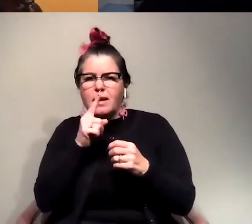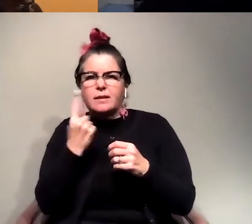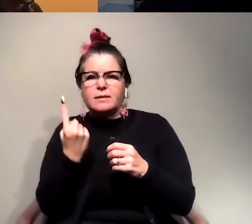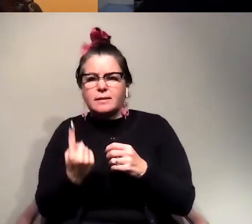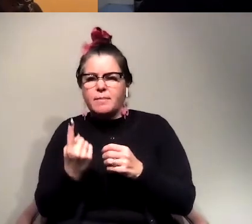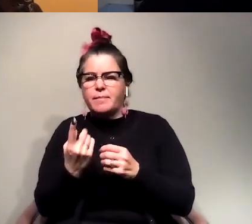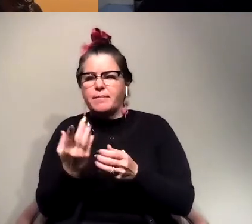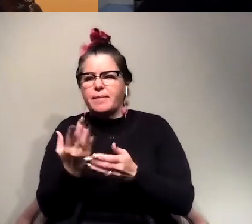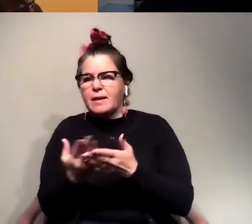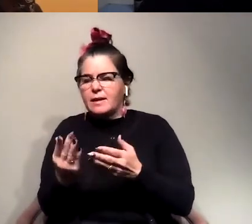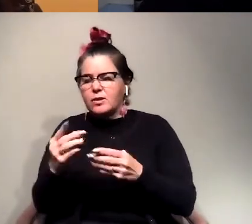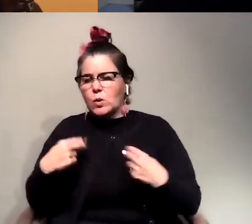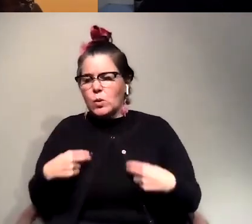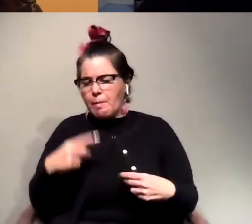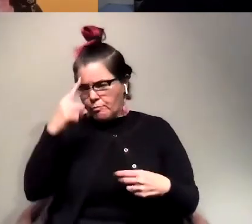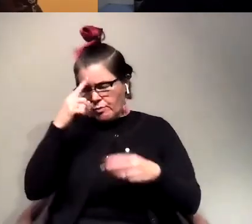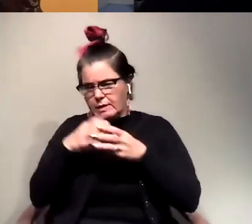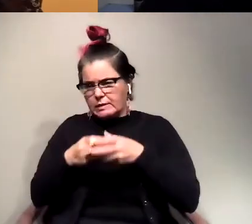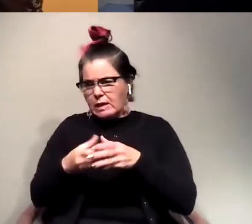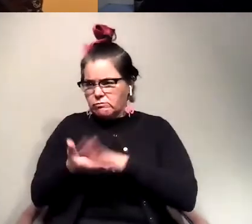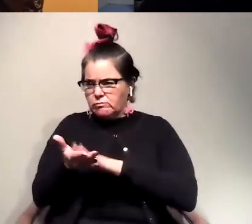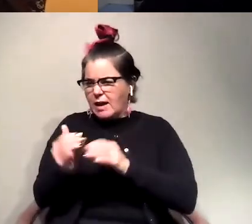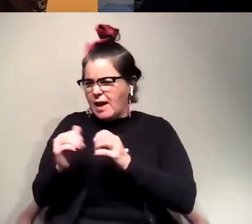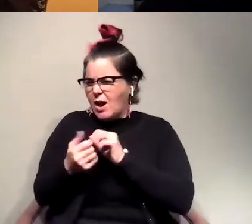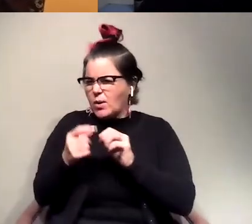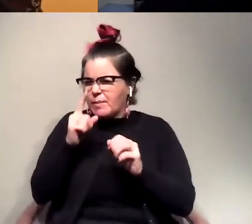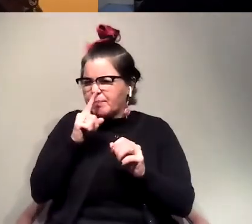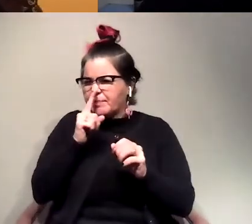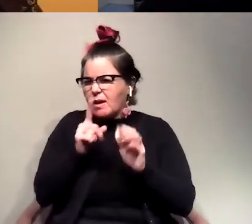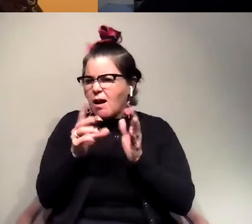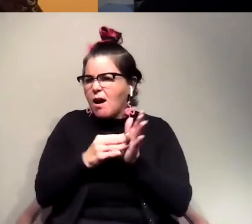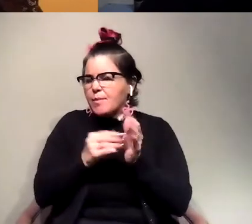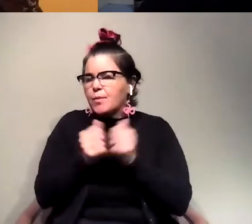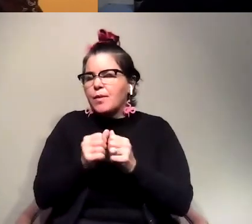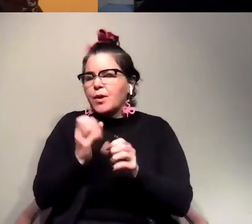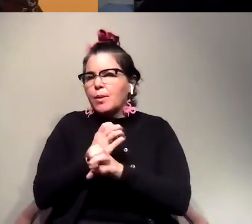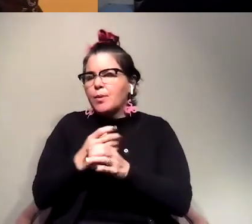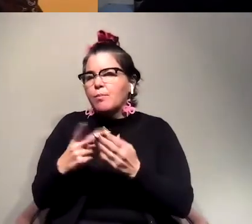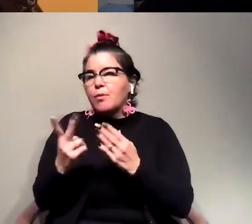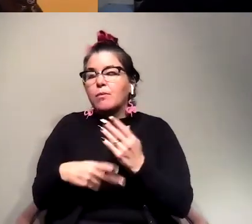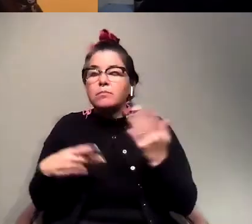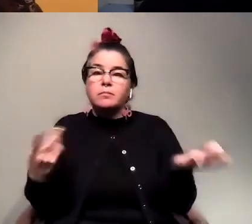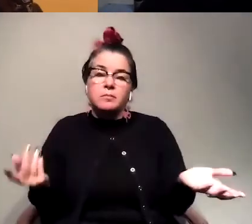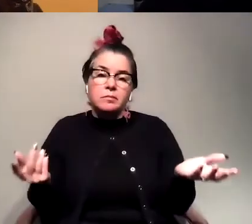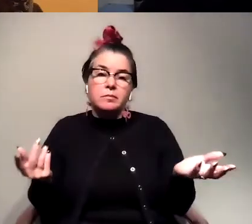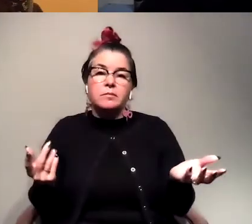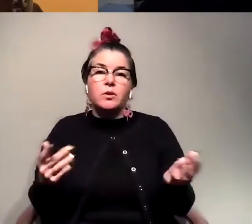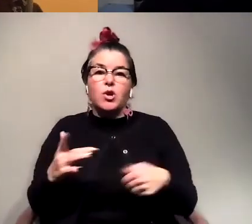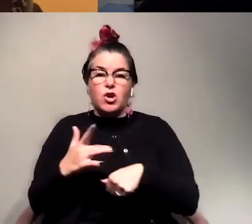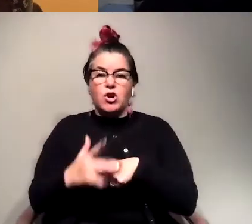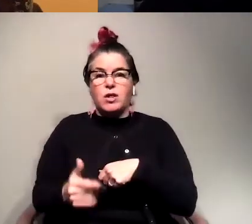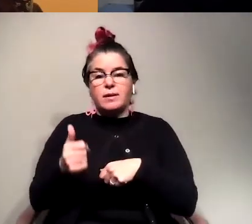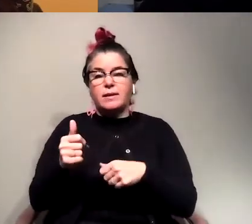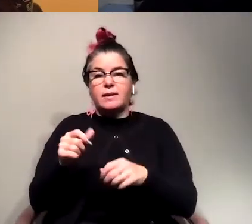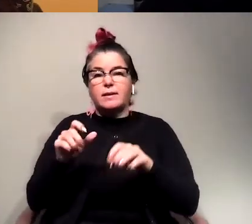that human brain cells do? How can we simulate that with a computer program? And so a lot of the earliest papers